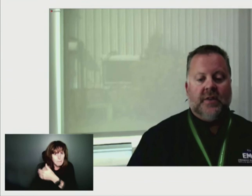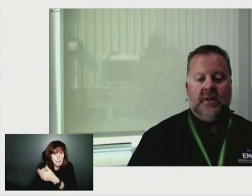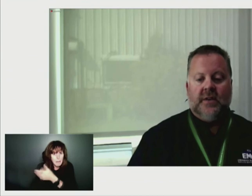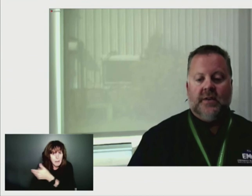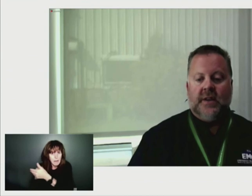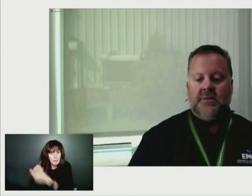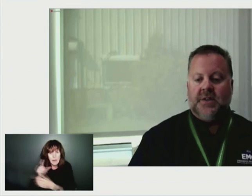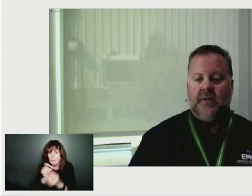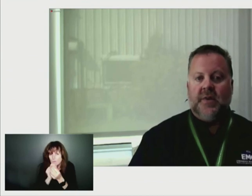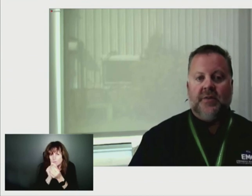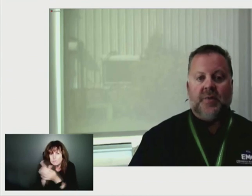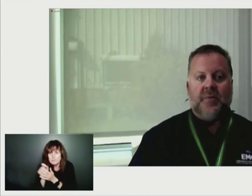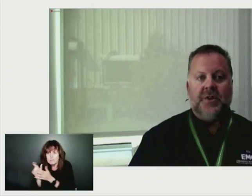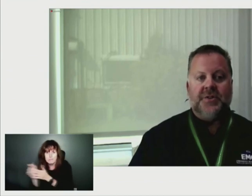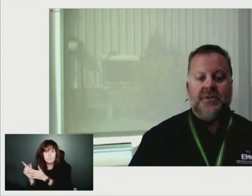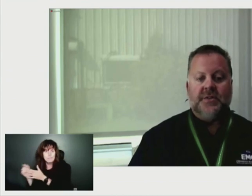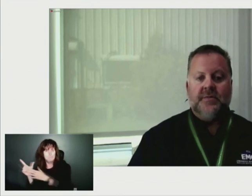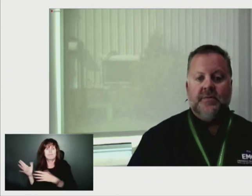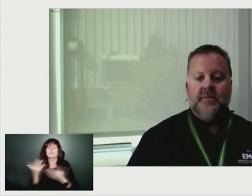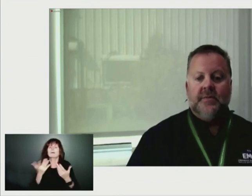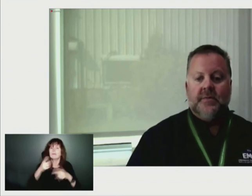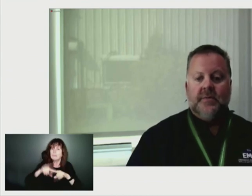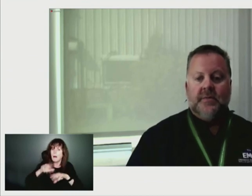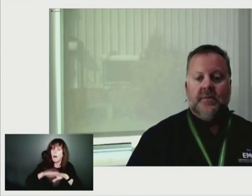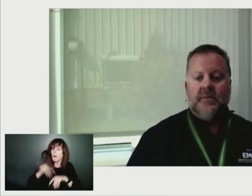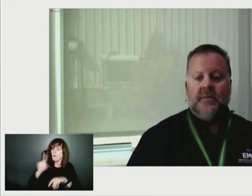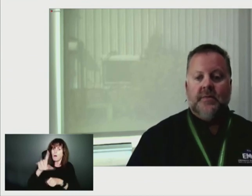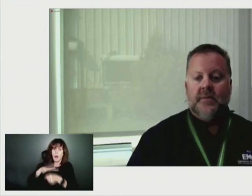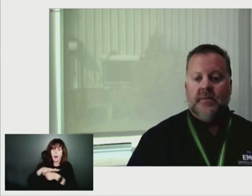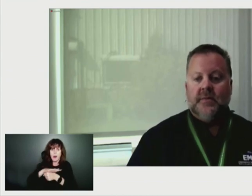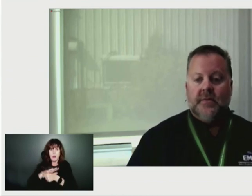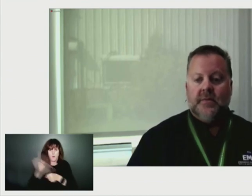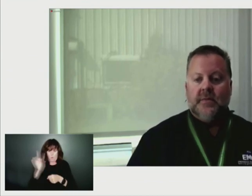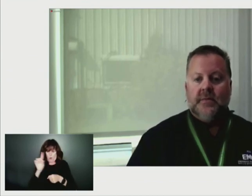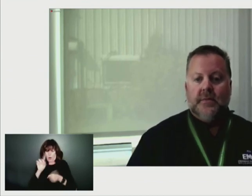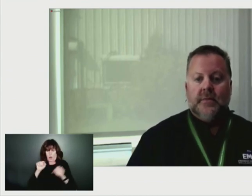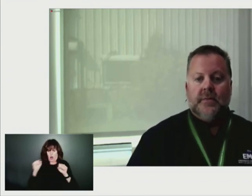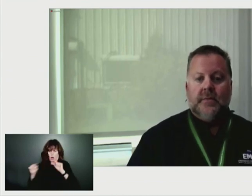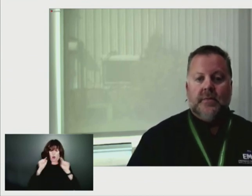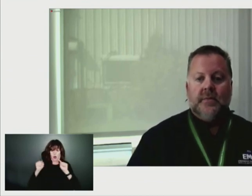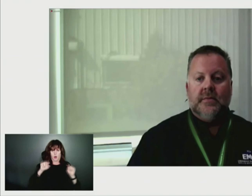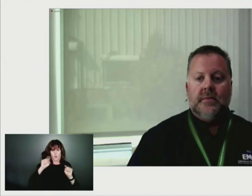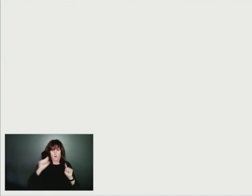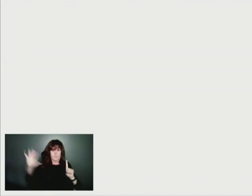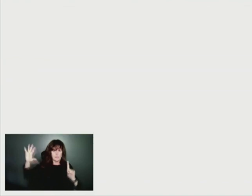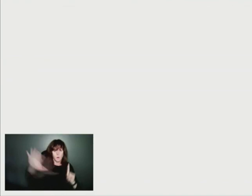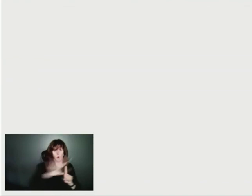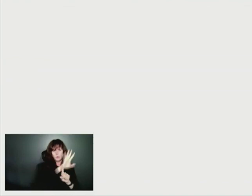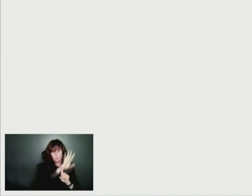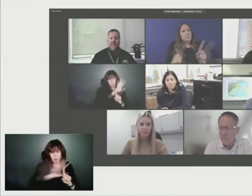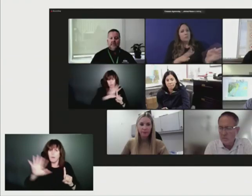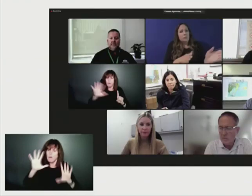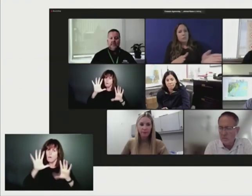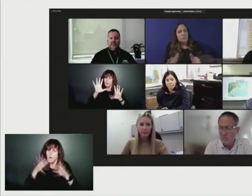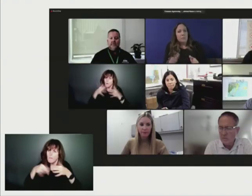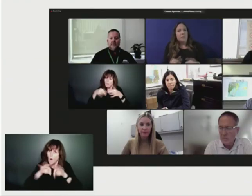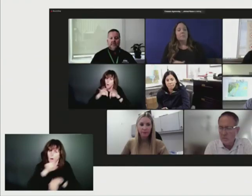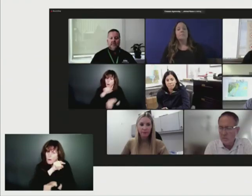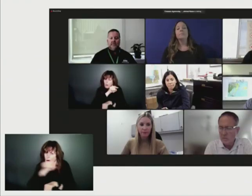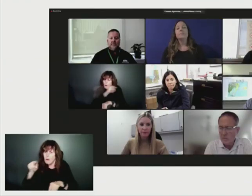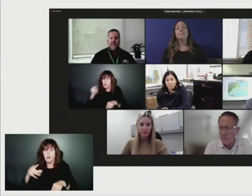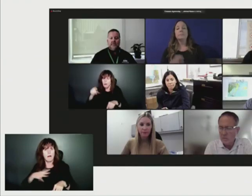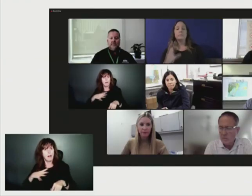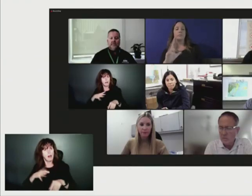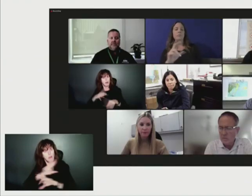definitely now's the time to make those preparations. Do we have a general sense as to how many people are going to be